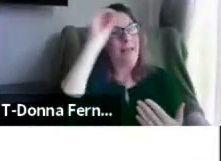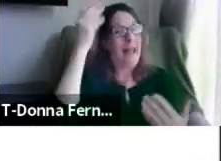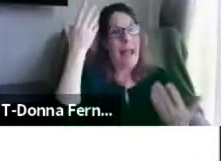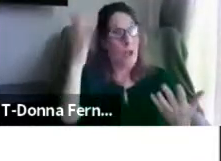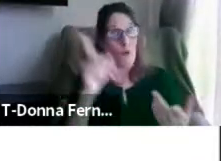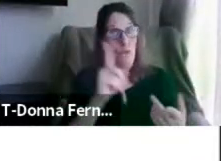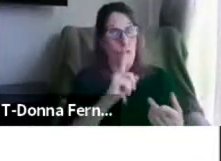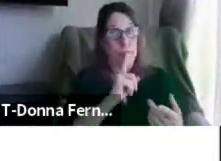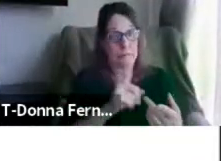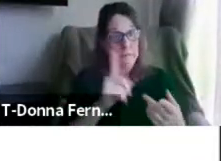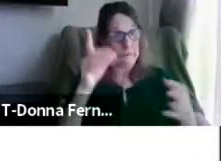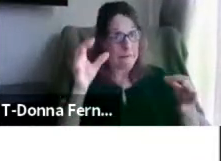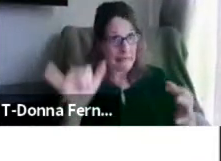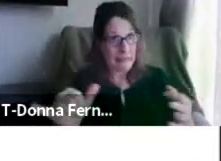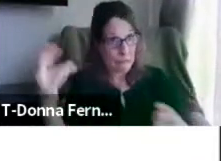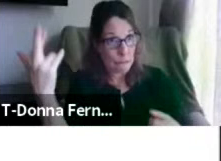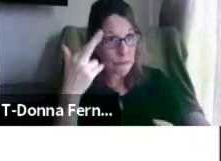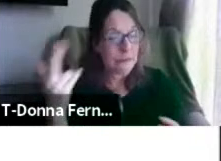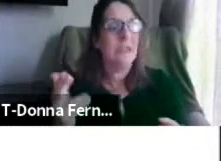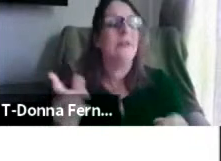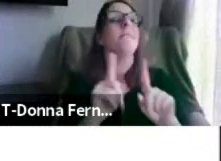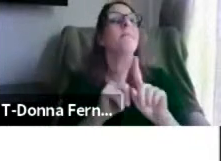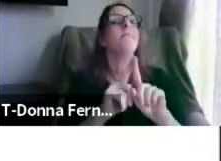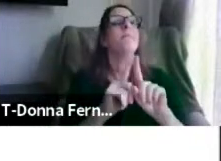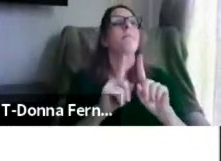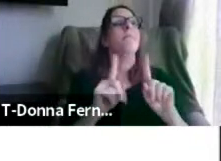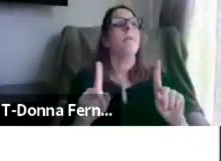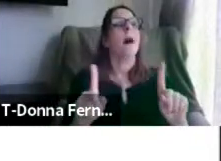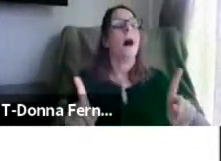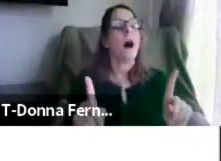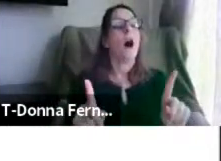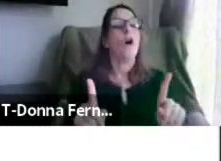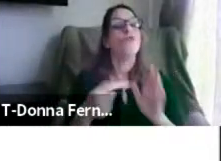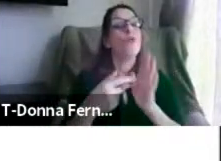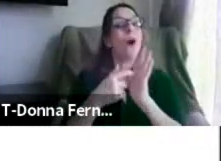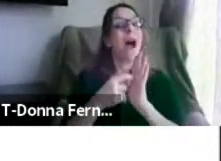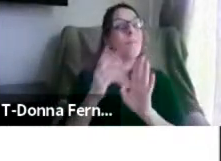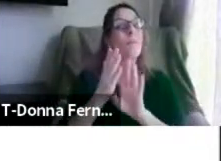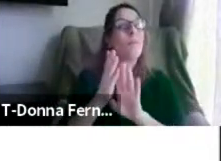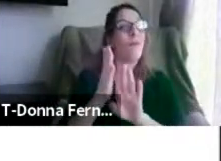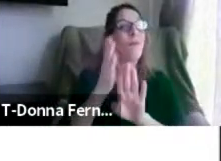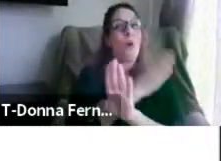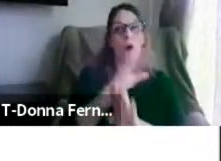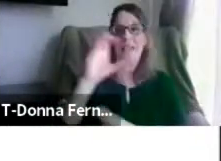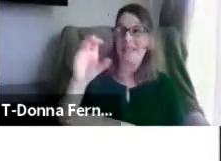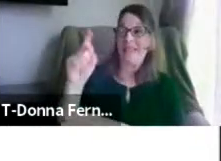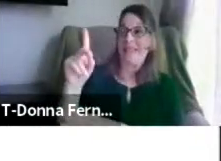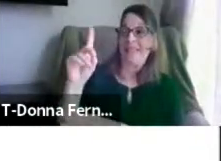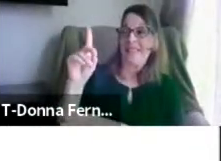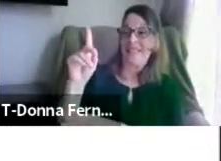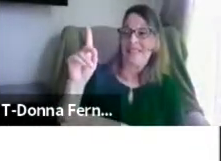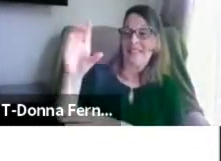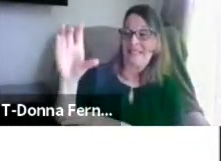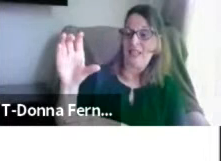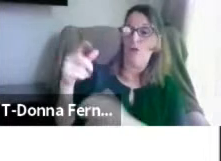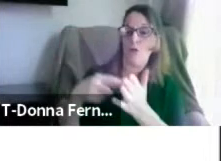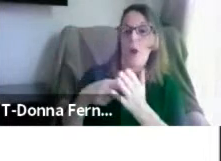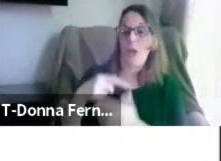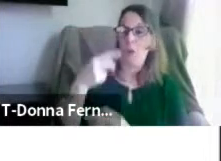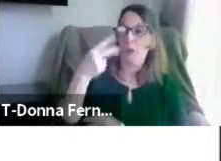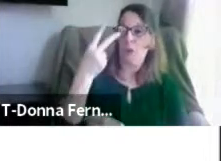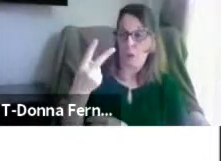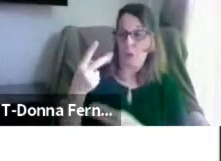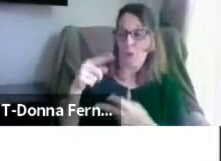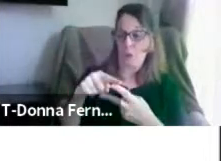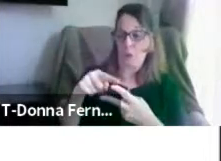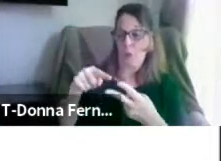the logic behind it, the requirement before was that the CDC required 2 negative